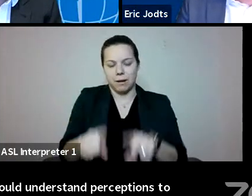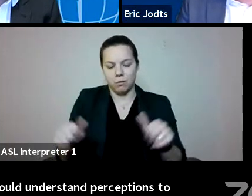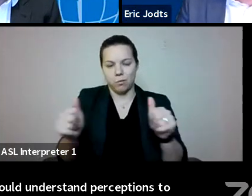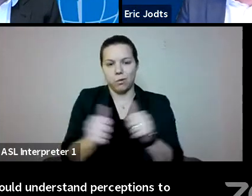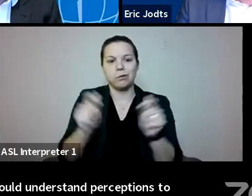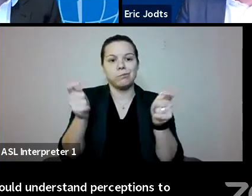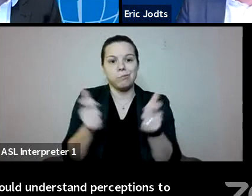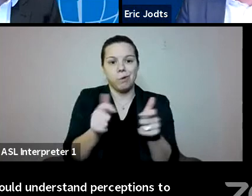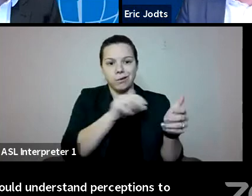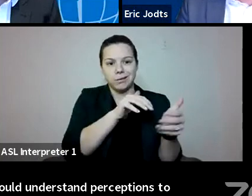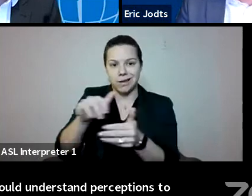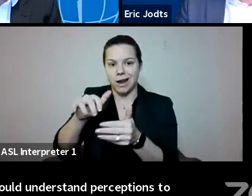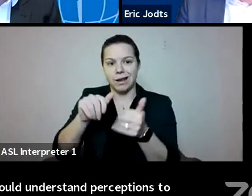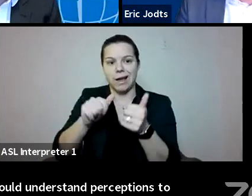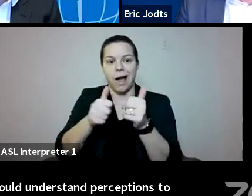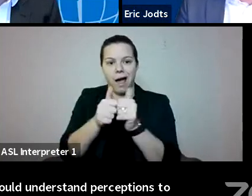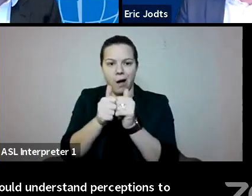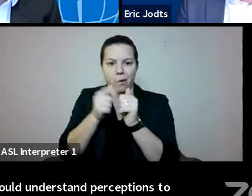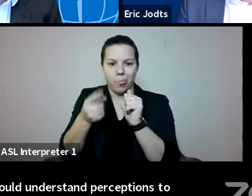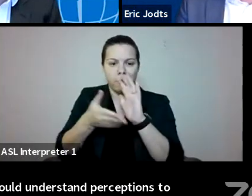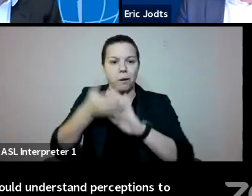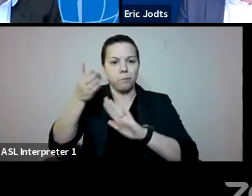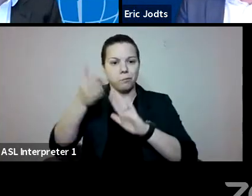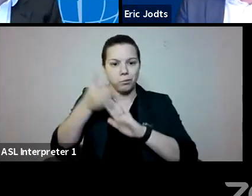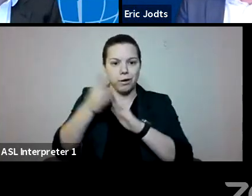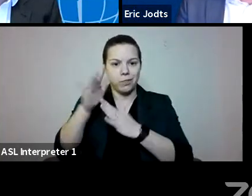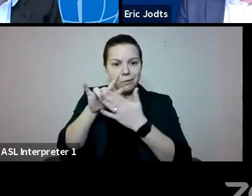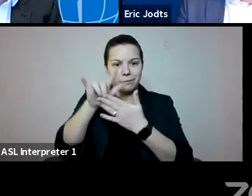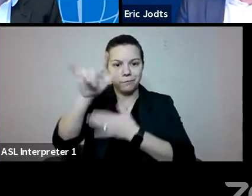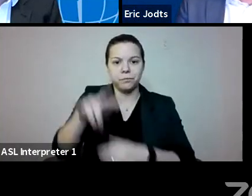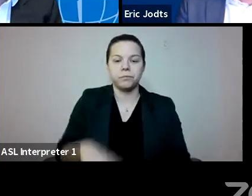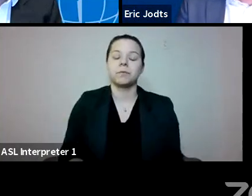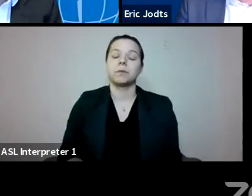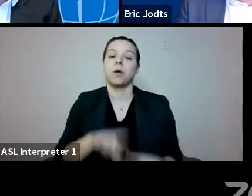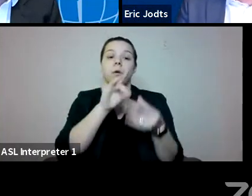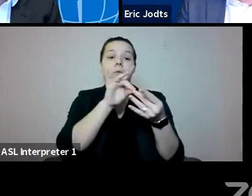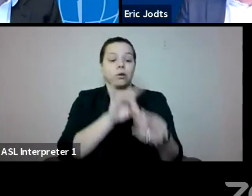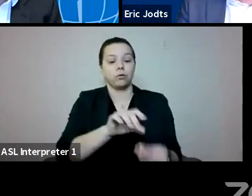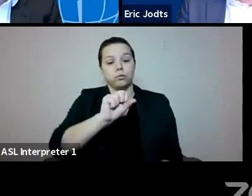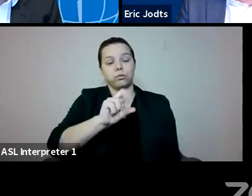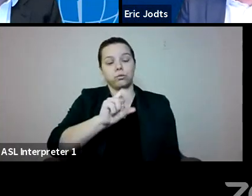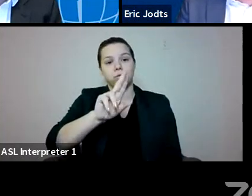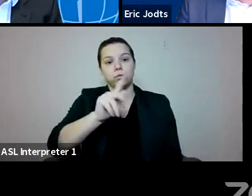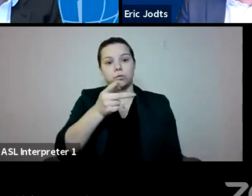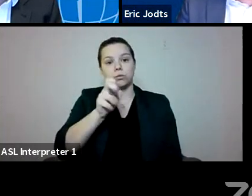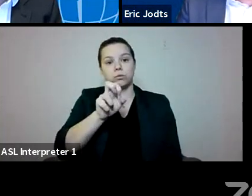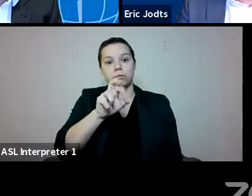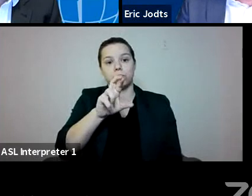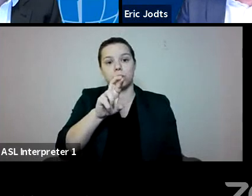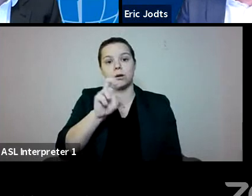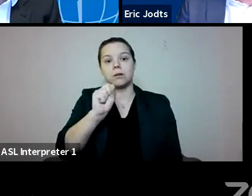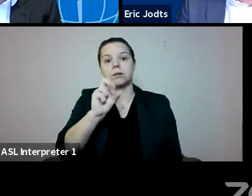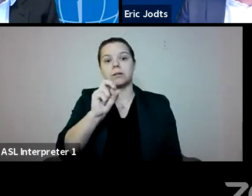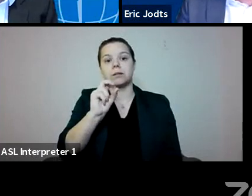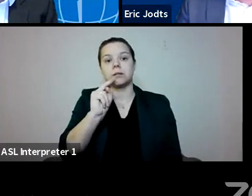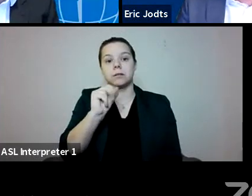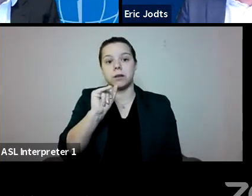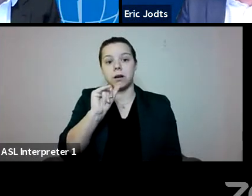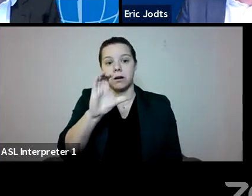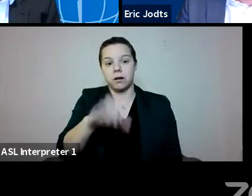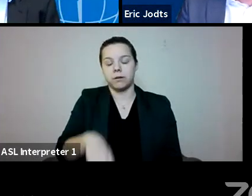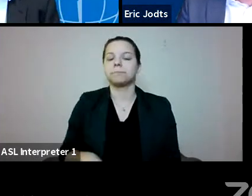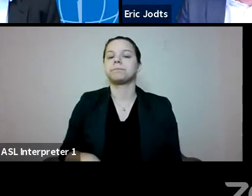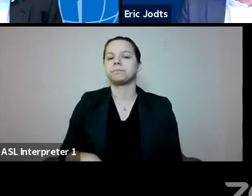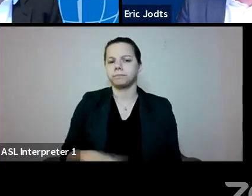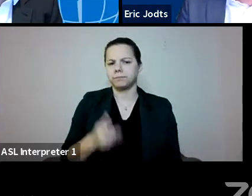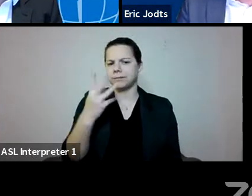these vehicles operating. With respect to supersonic aircraft, NASA has been for